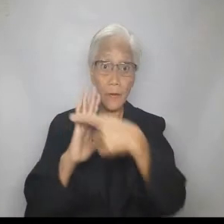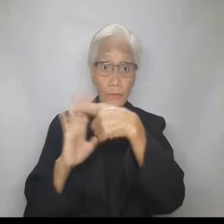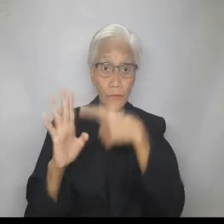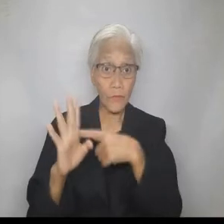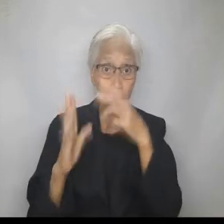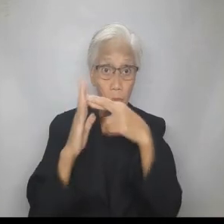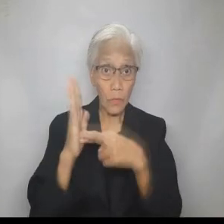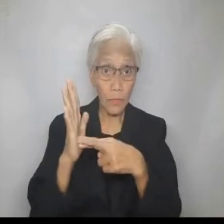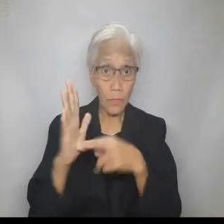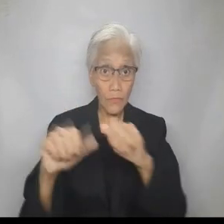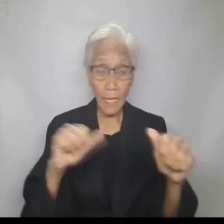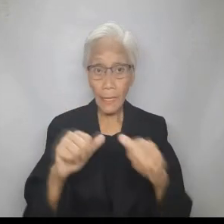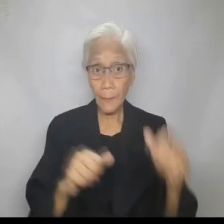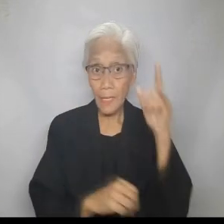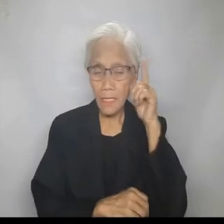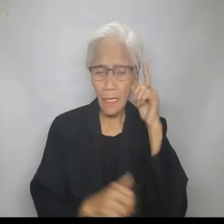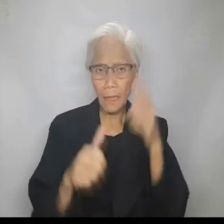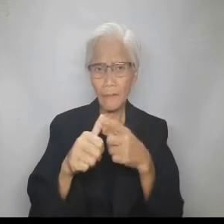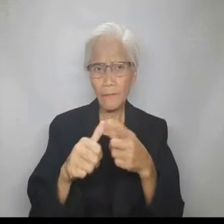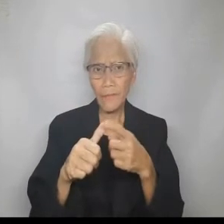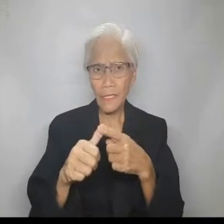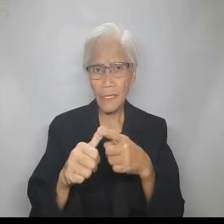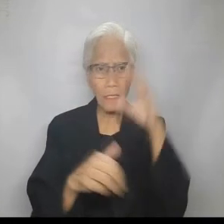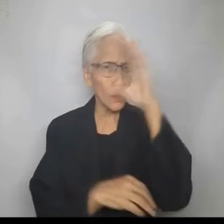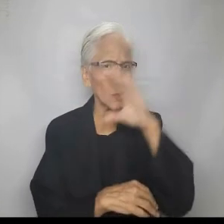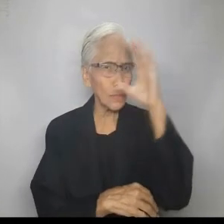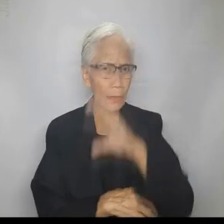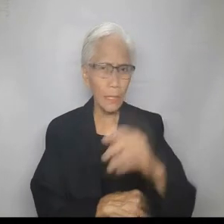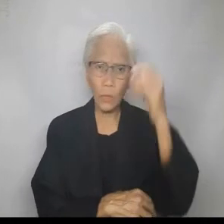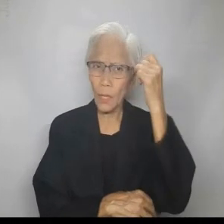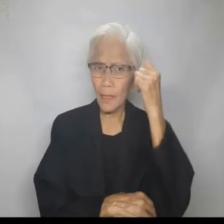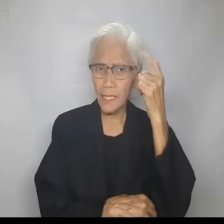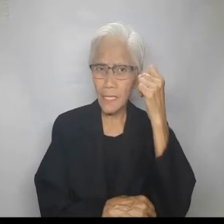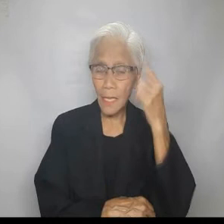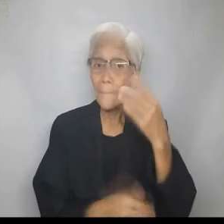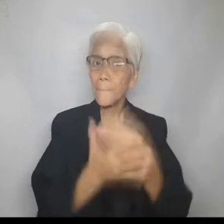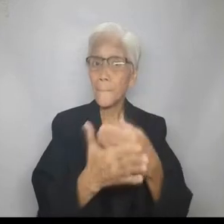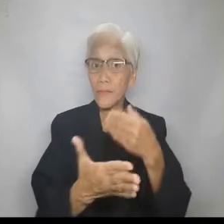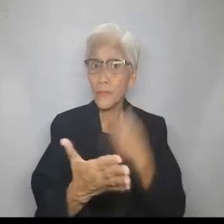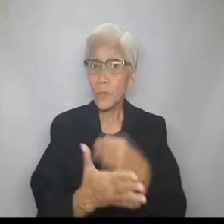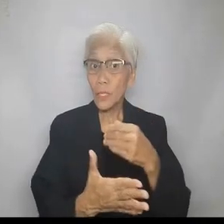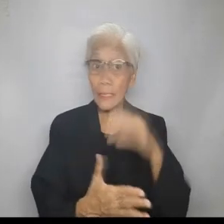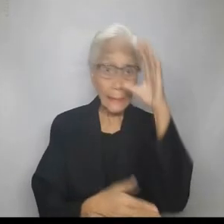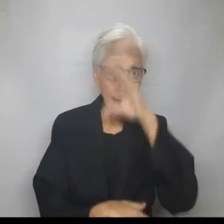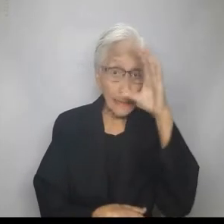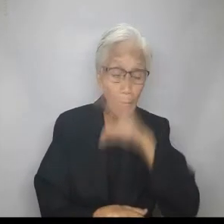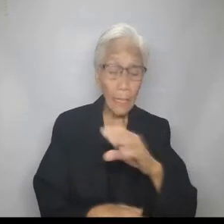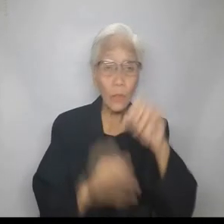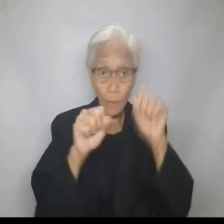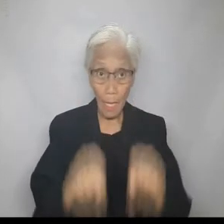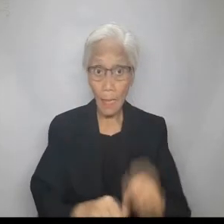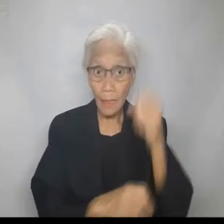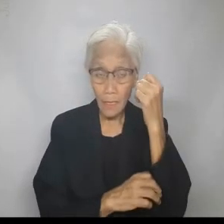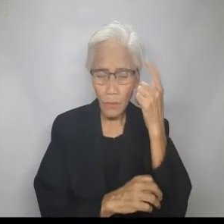There are 4 rules of active listening. The first rule is to seek to understand before seeking to